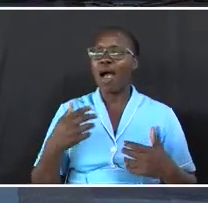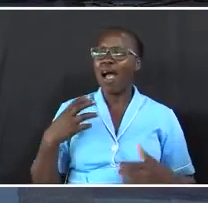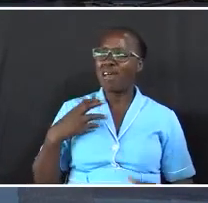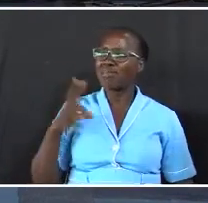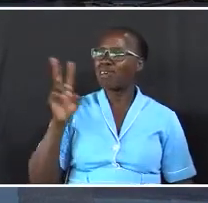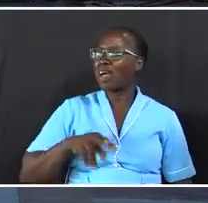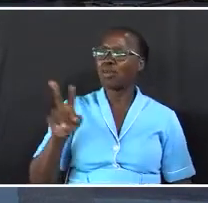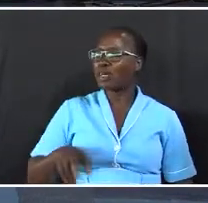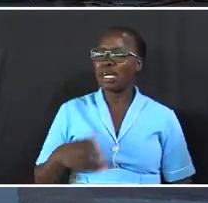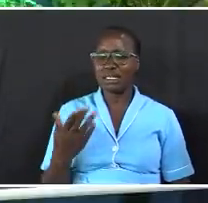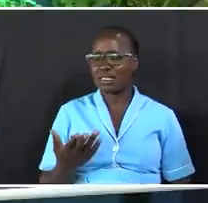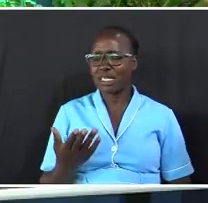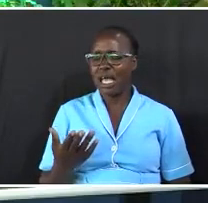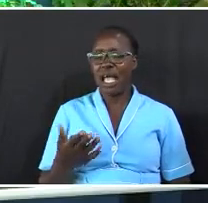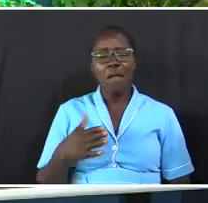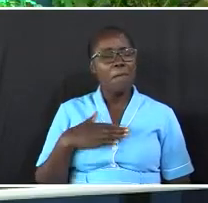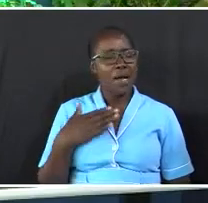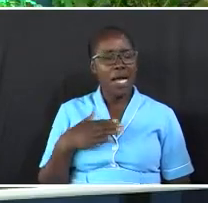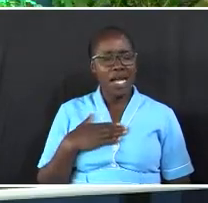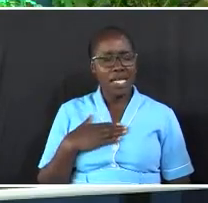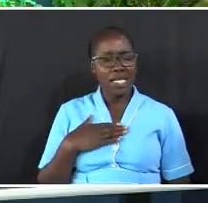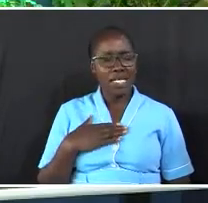arrogance? Is it